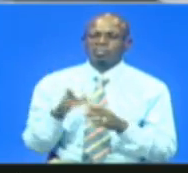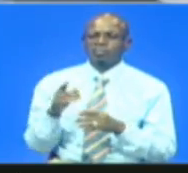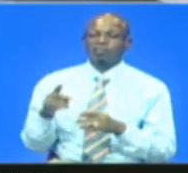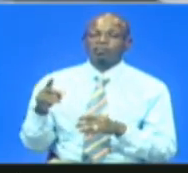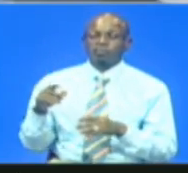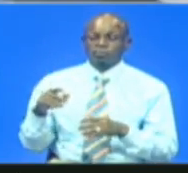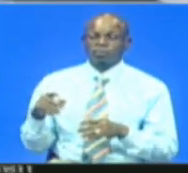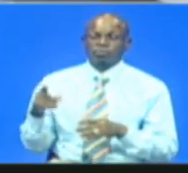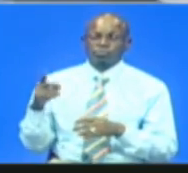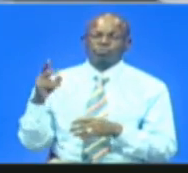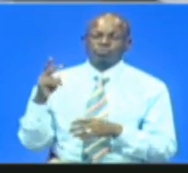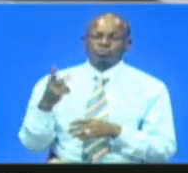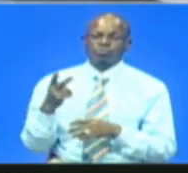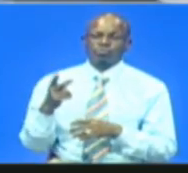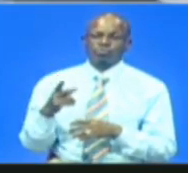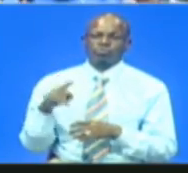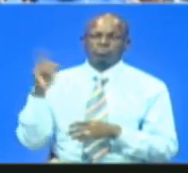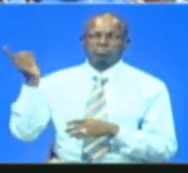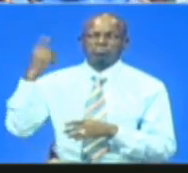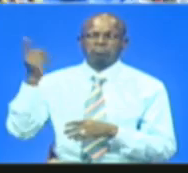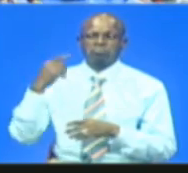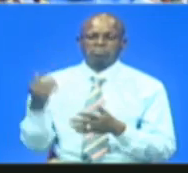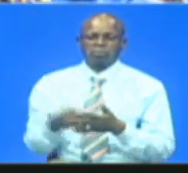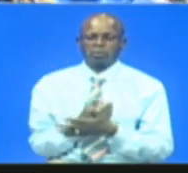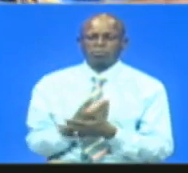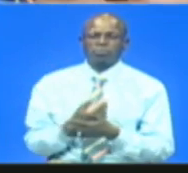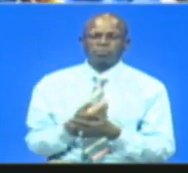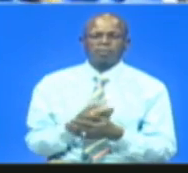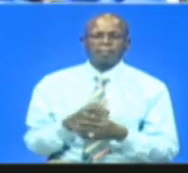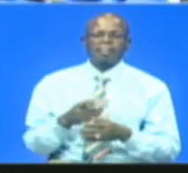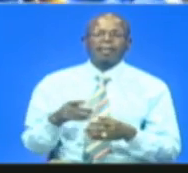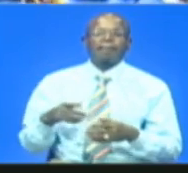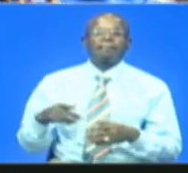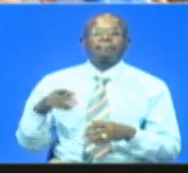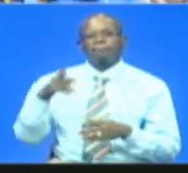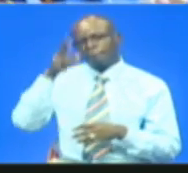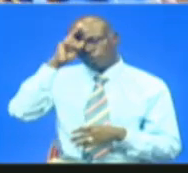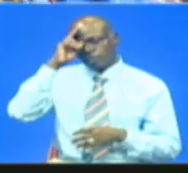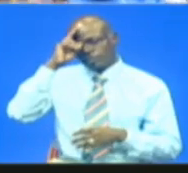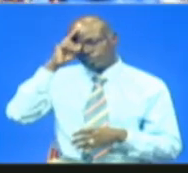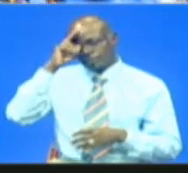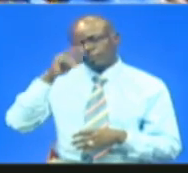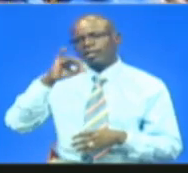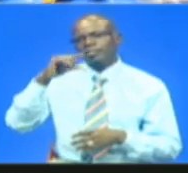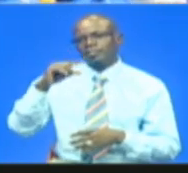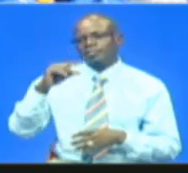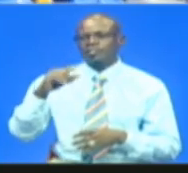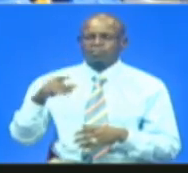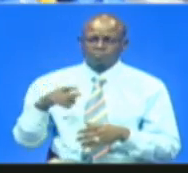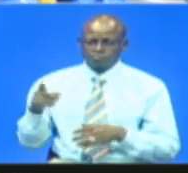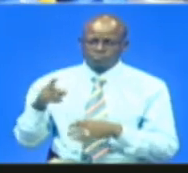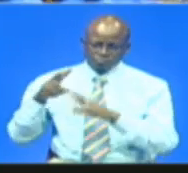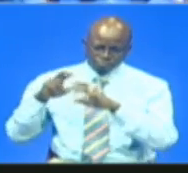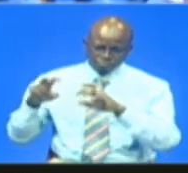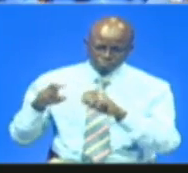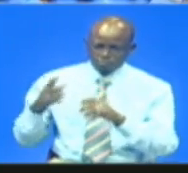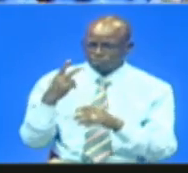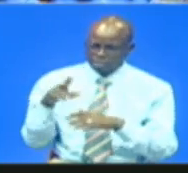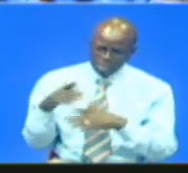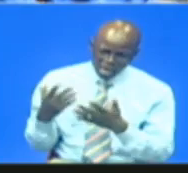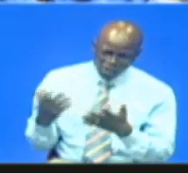Inspector General of Police Hilary Mutyambai, include one configured for VIP use and another for advanced mission